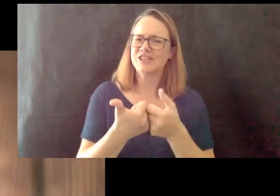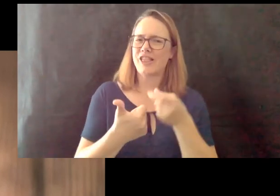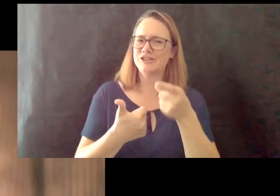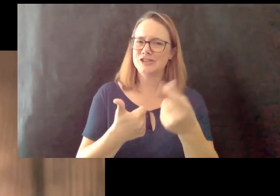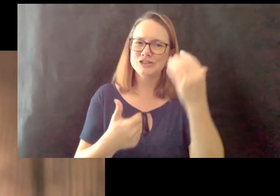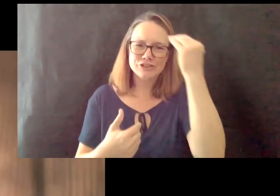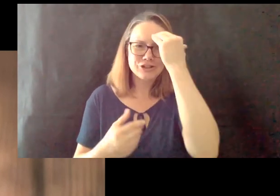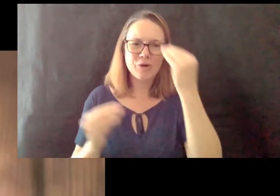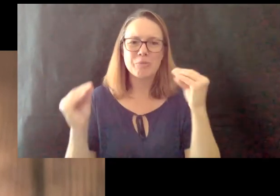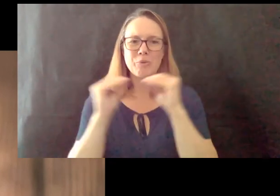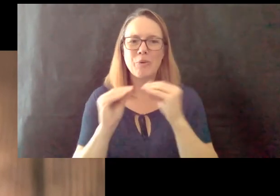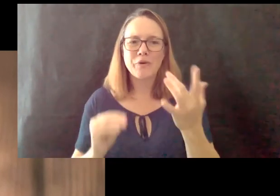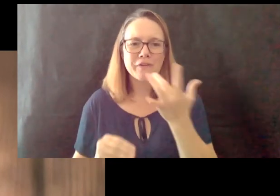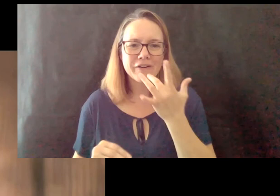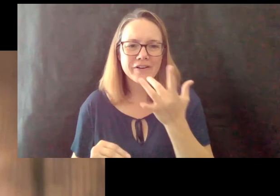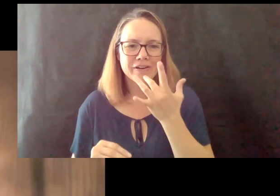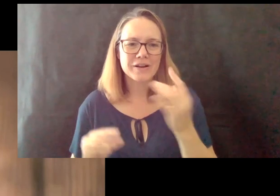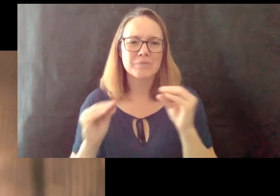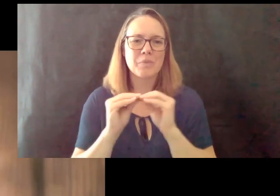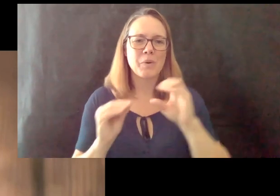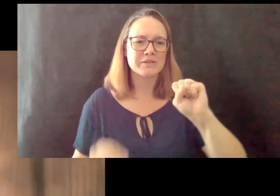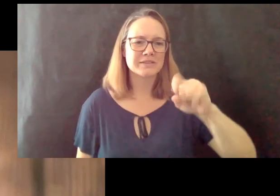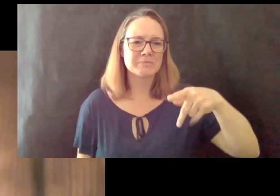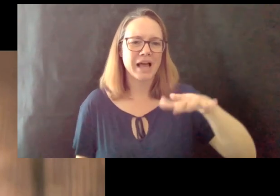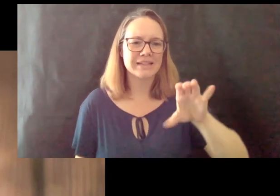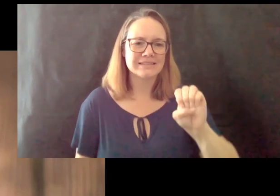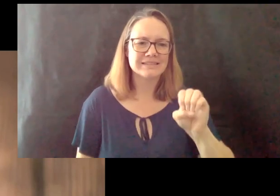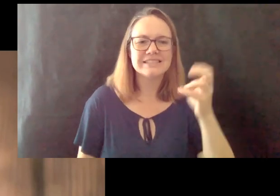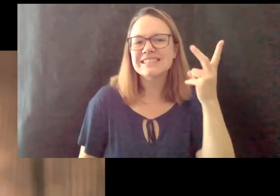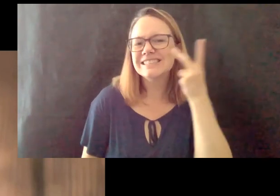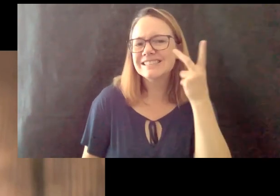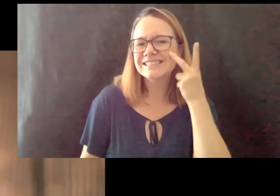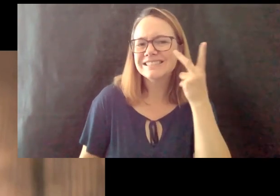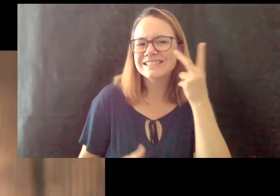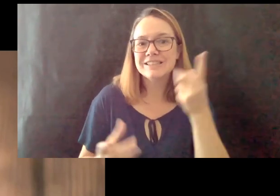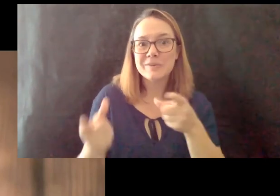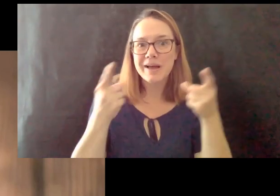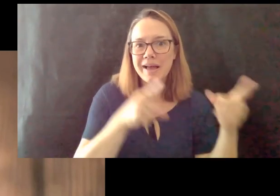I challenge you to get familiar with your spices and see what you can come up with.